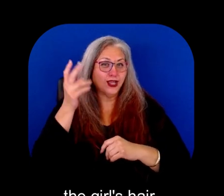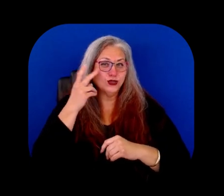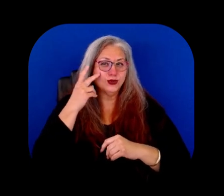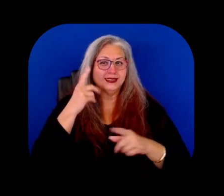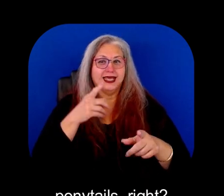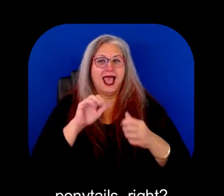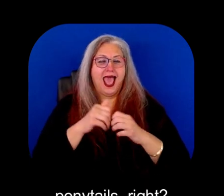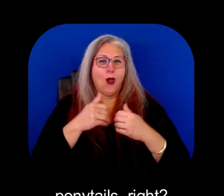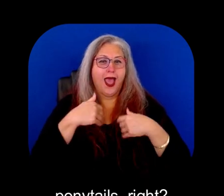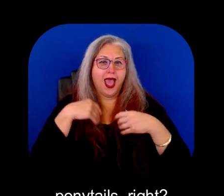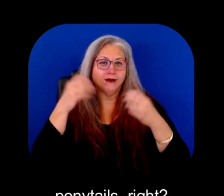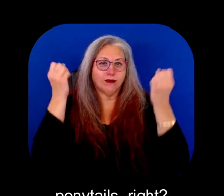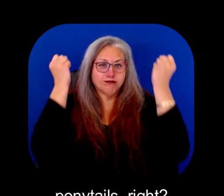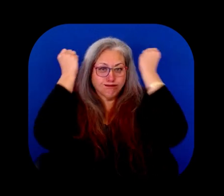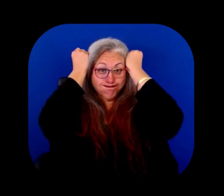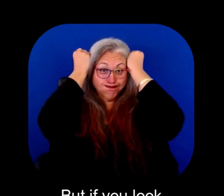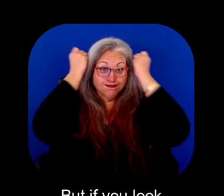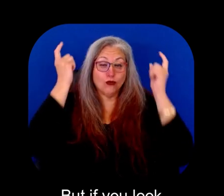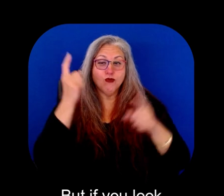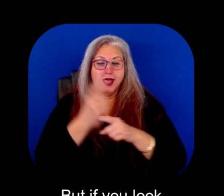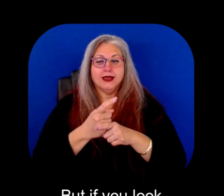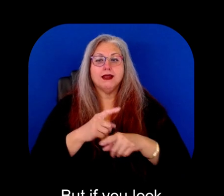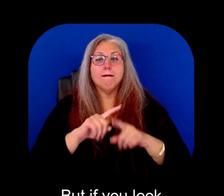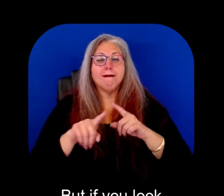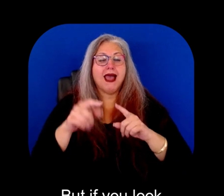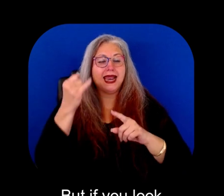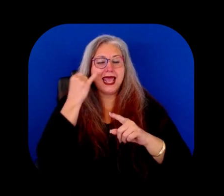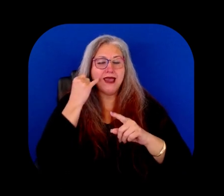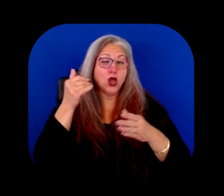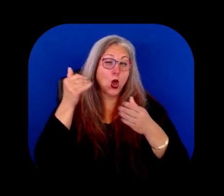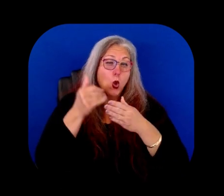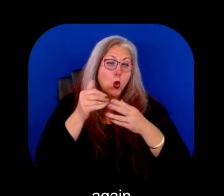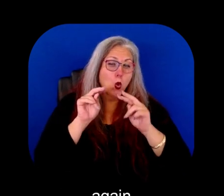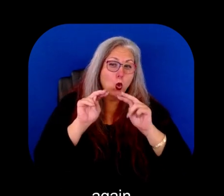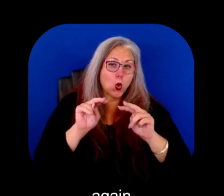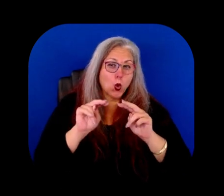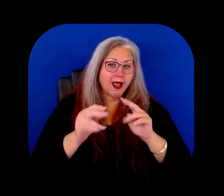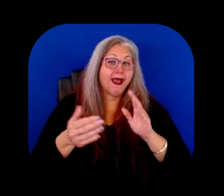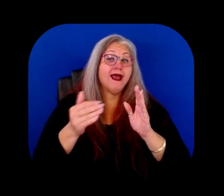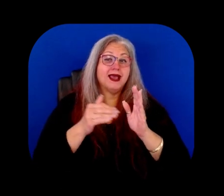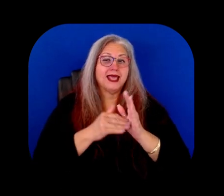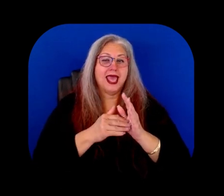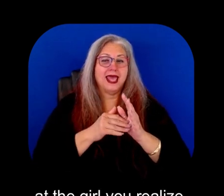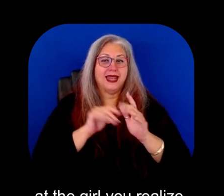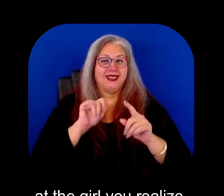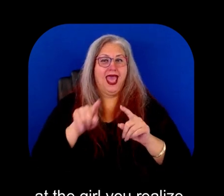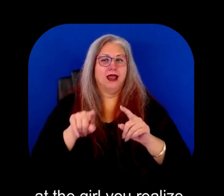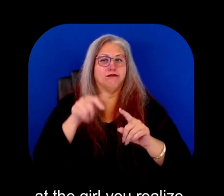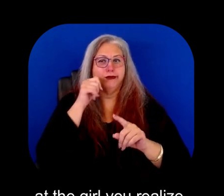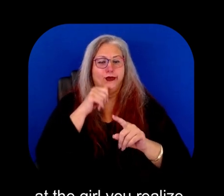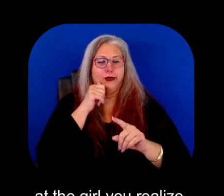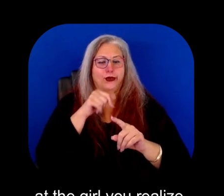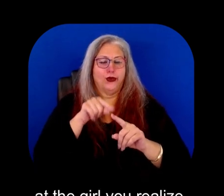they're ponytails, right? But if you look again at the